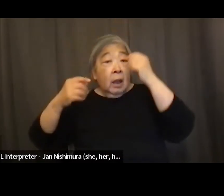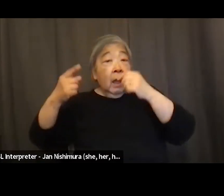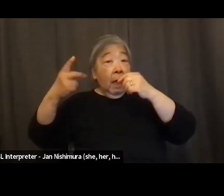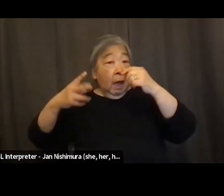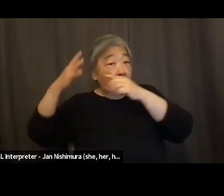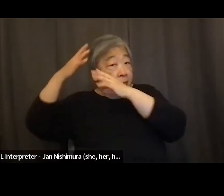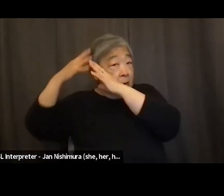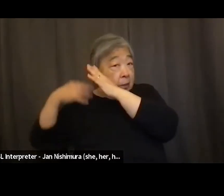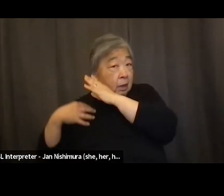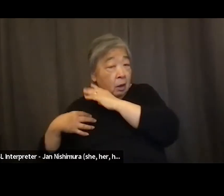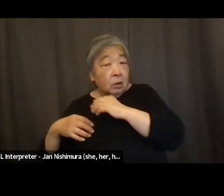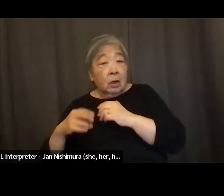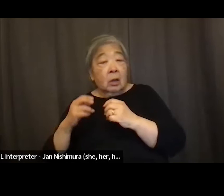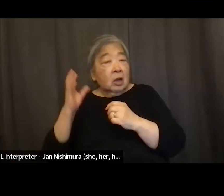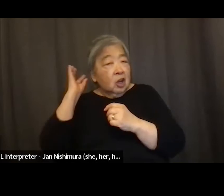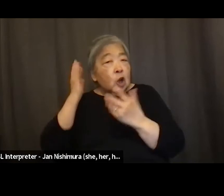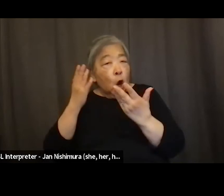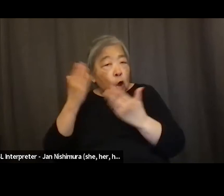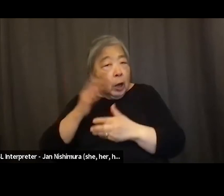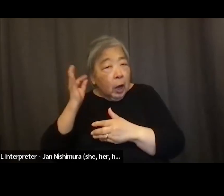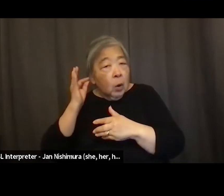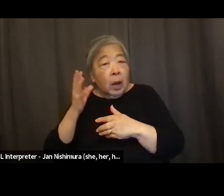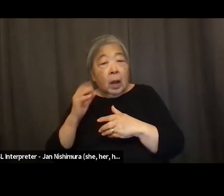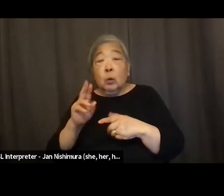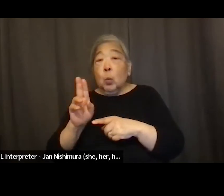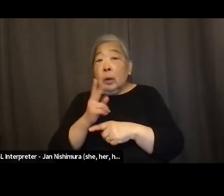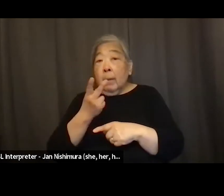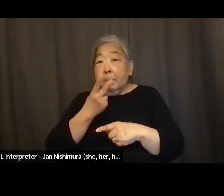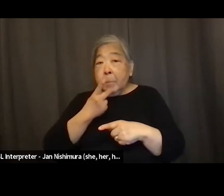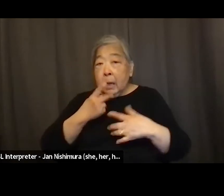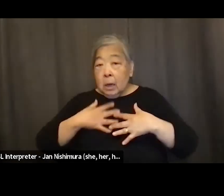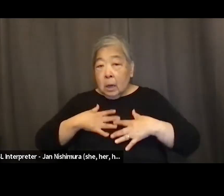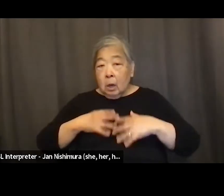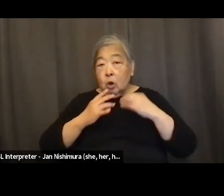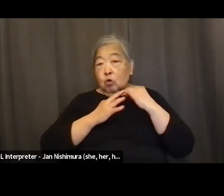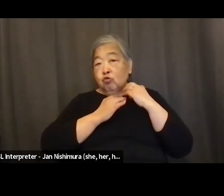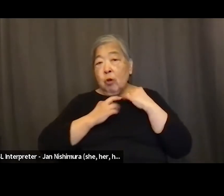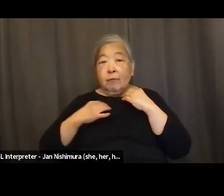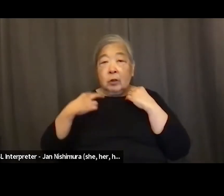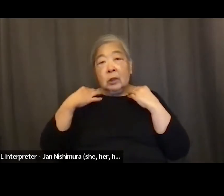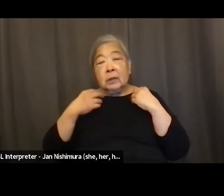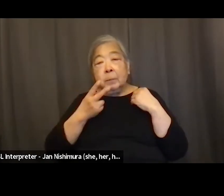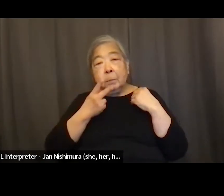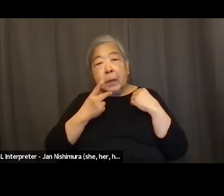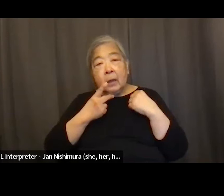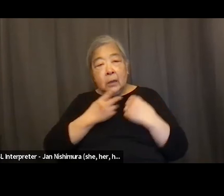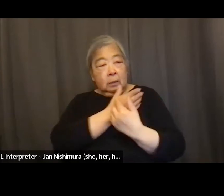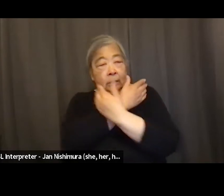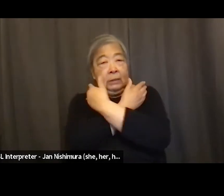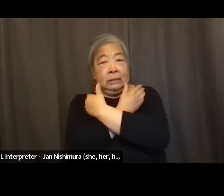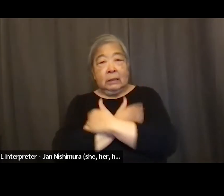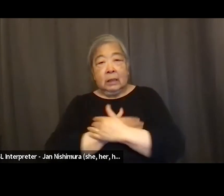coming down, with darker hair and in a pink, kind of rippled, ruffled pink sleeveless